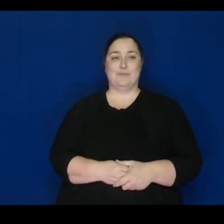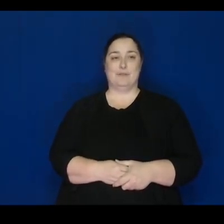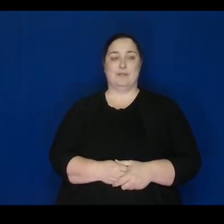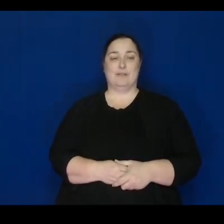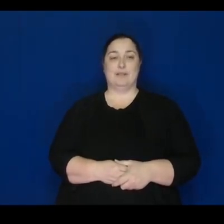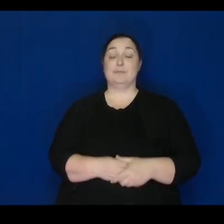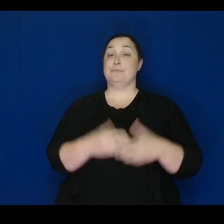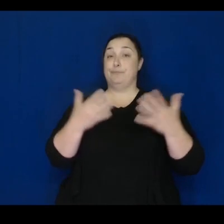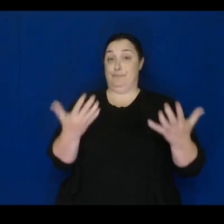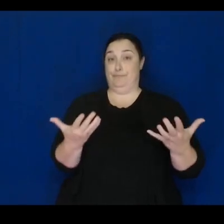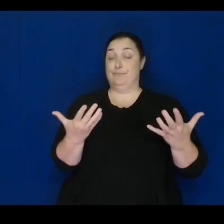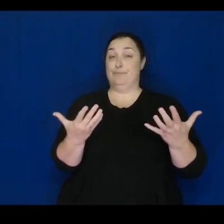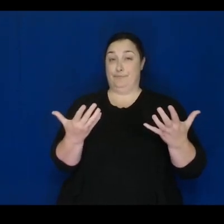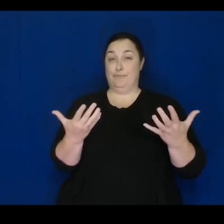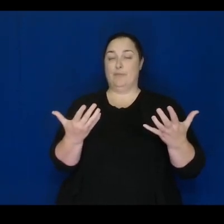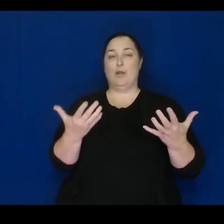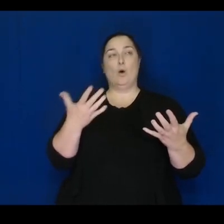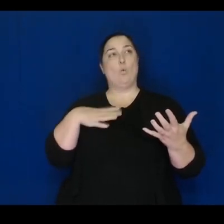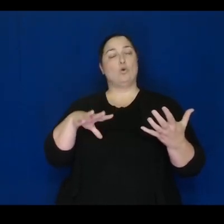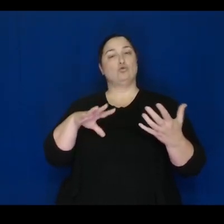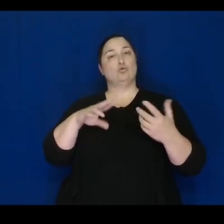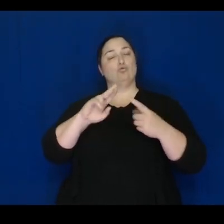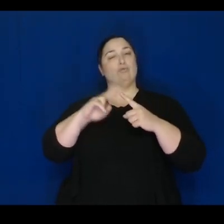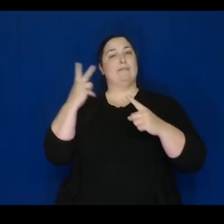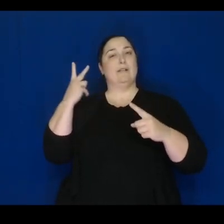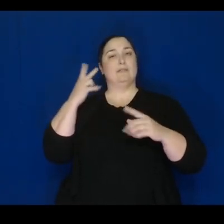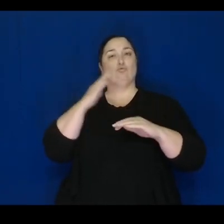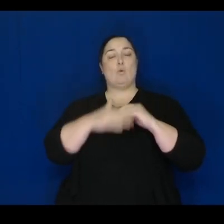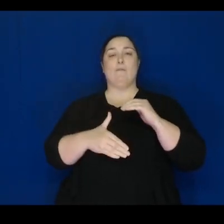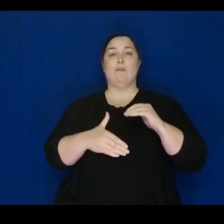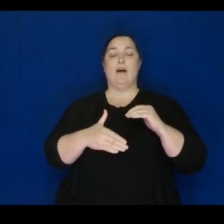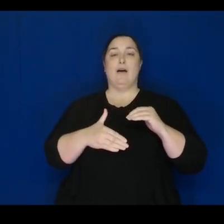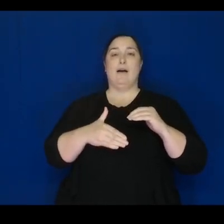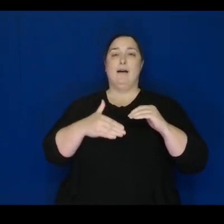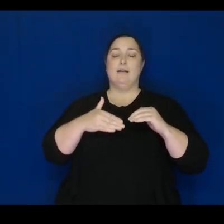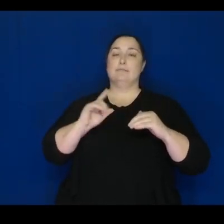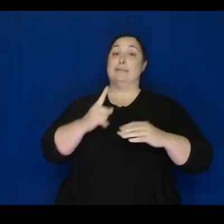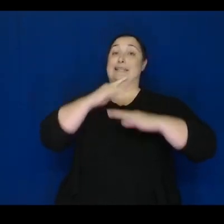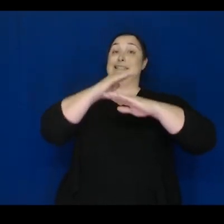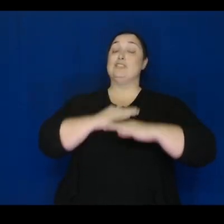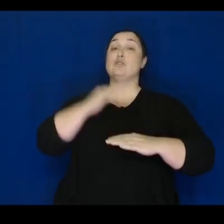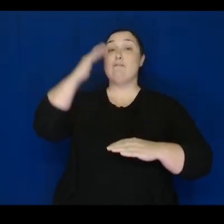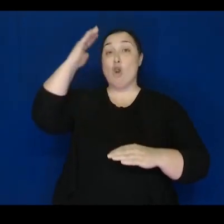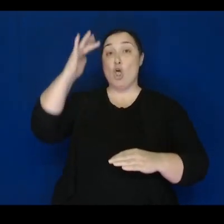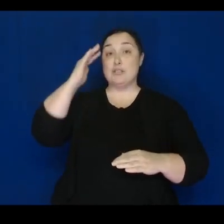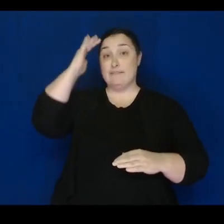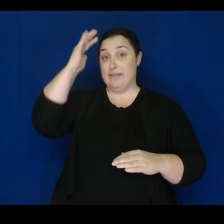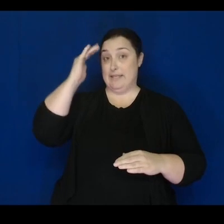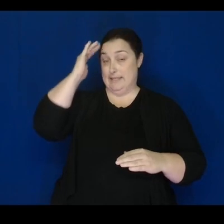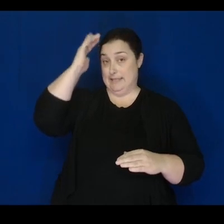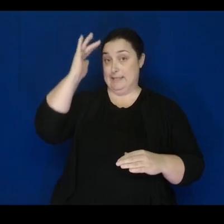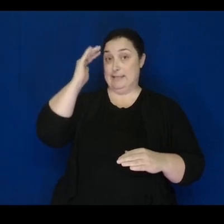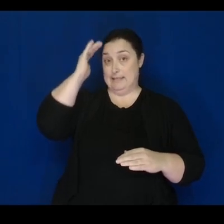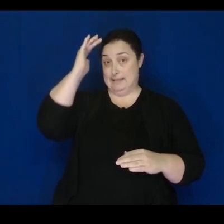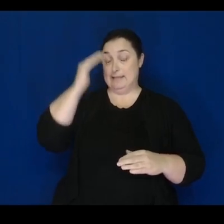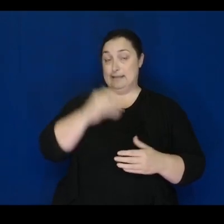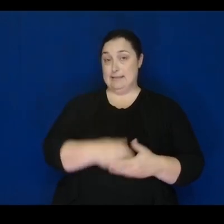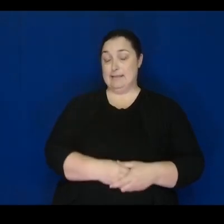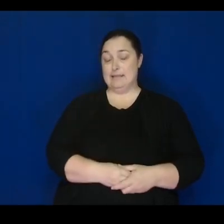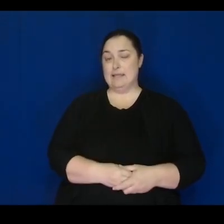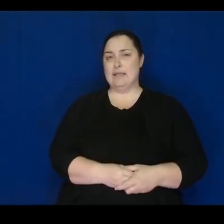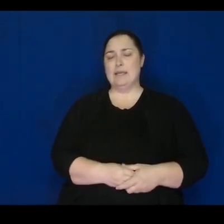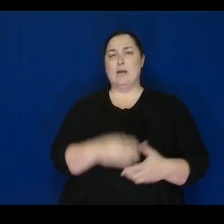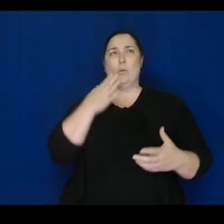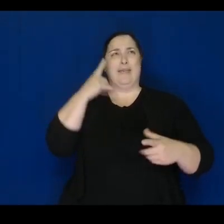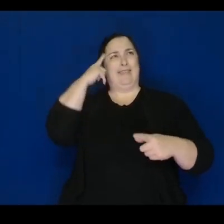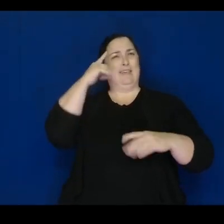And so here I just wanted to kind of reflect on Indigenous philosophies. And, when we think